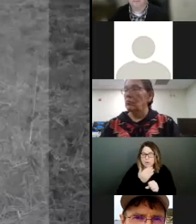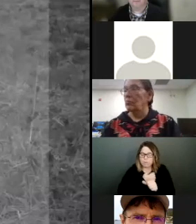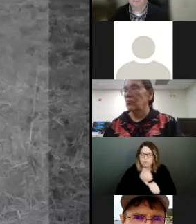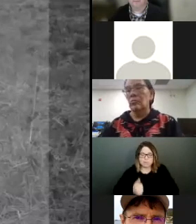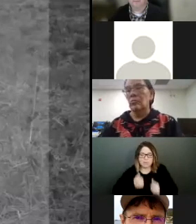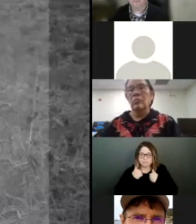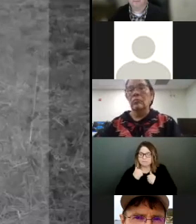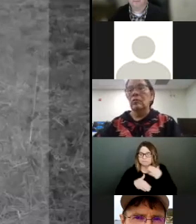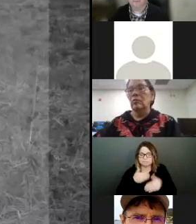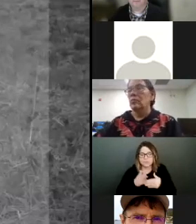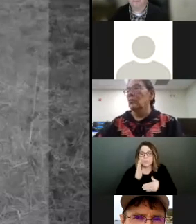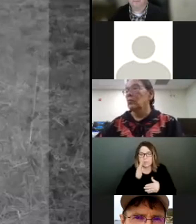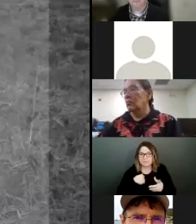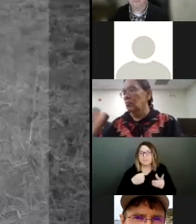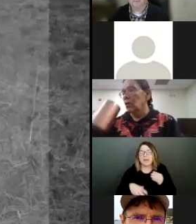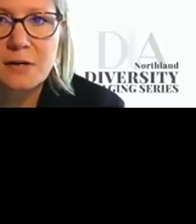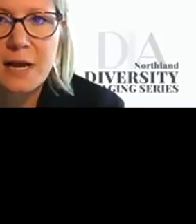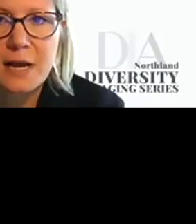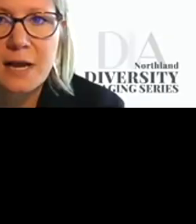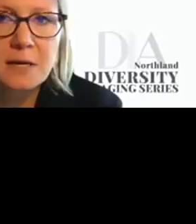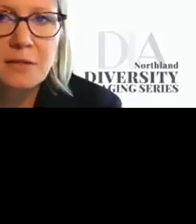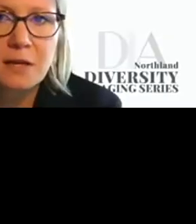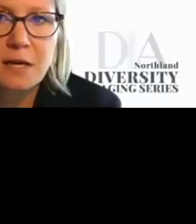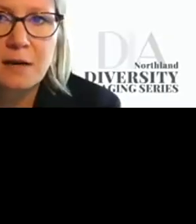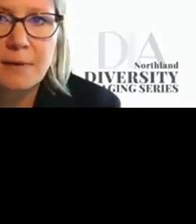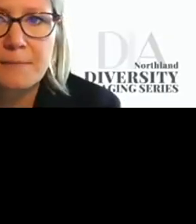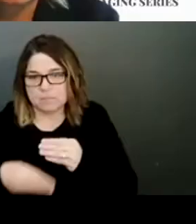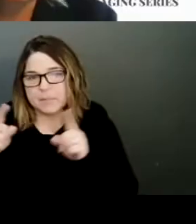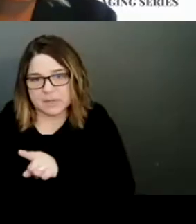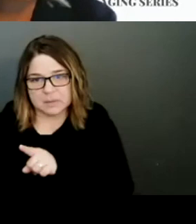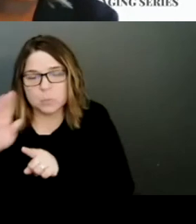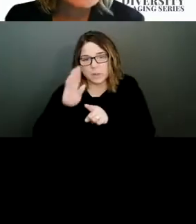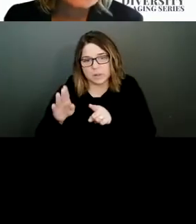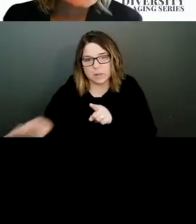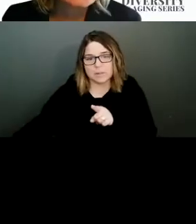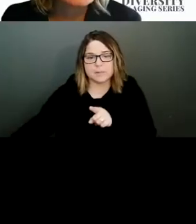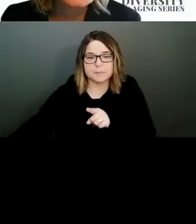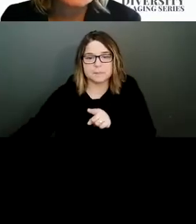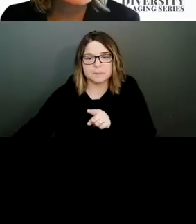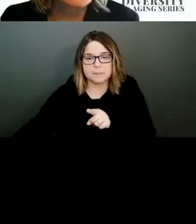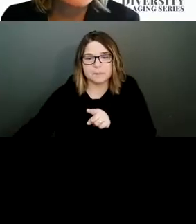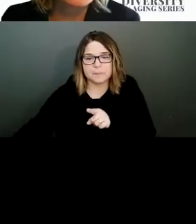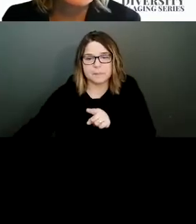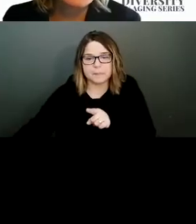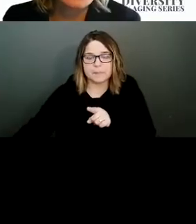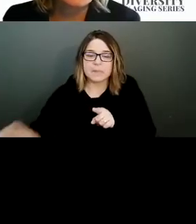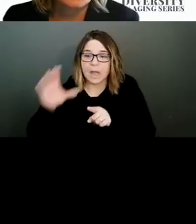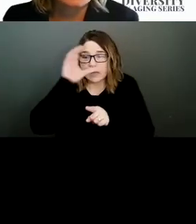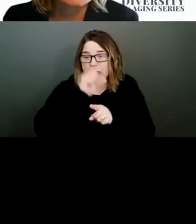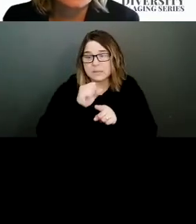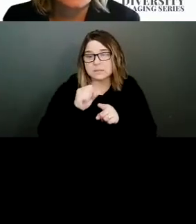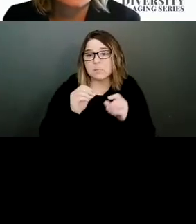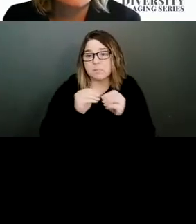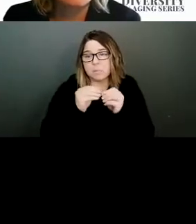be additional diversity and aging series that are happening, but I think I guess I'm going to speak just a little bit to some broader work that's happening